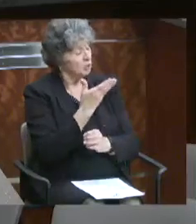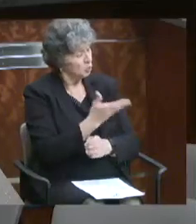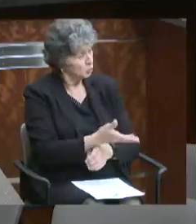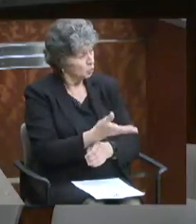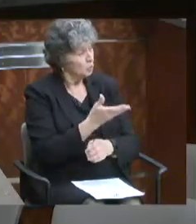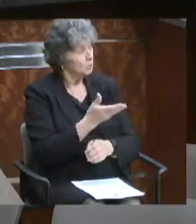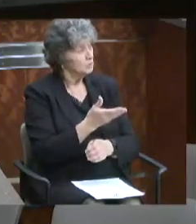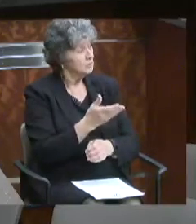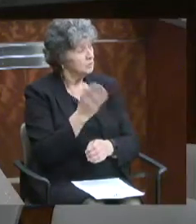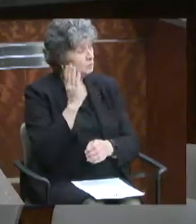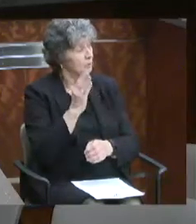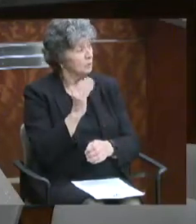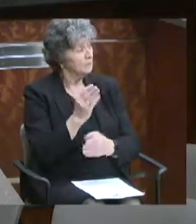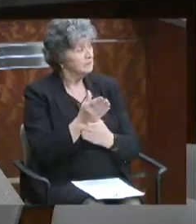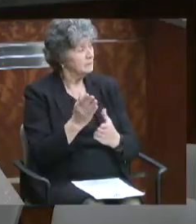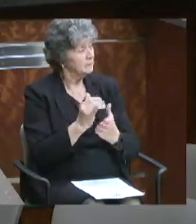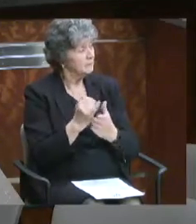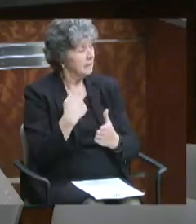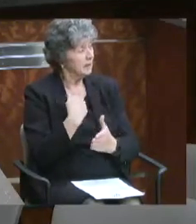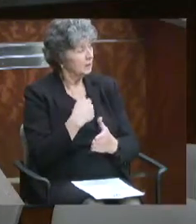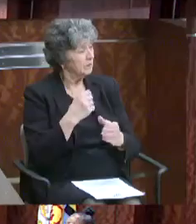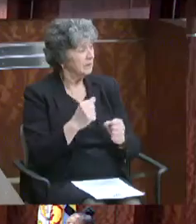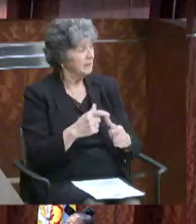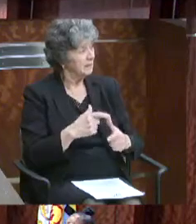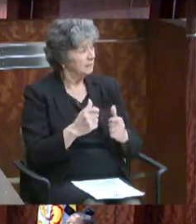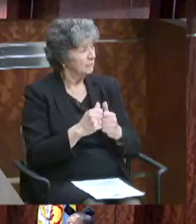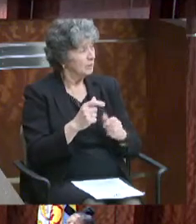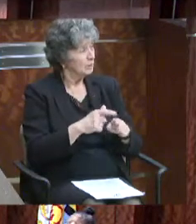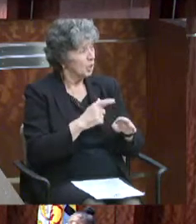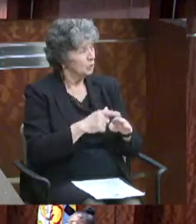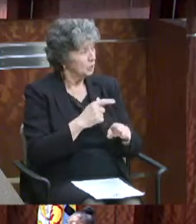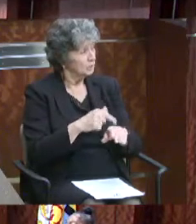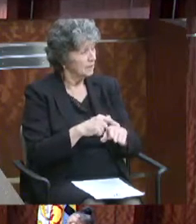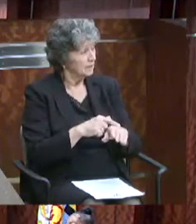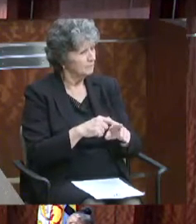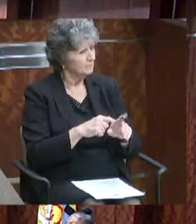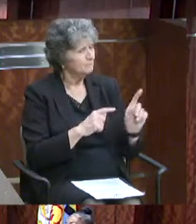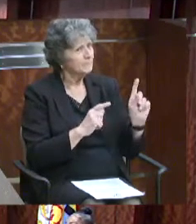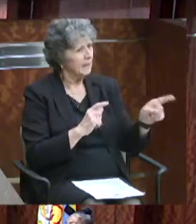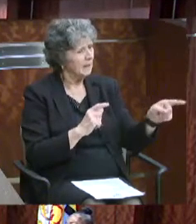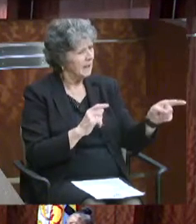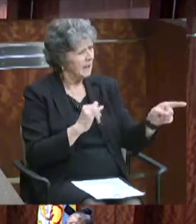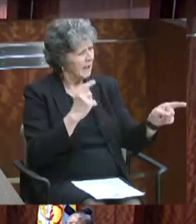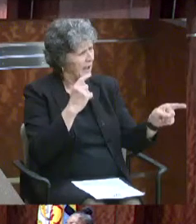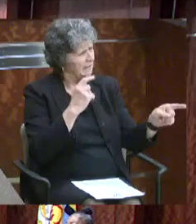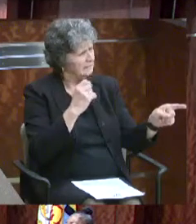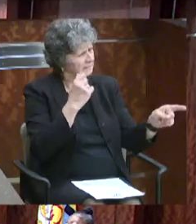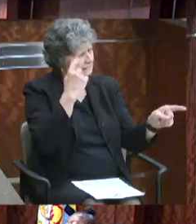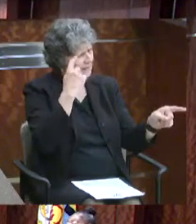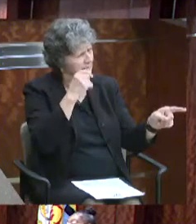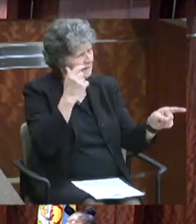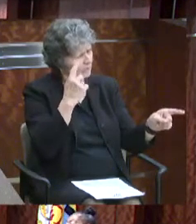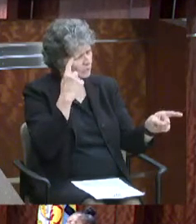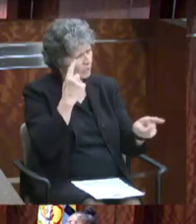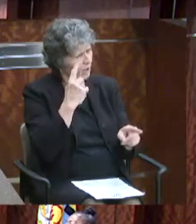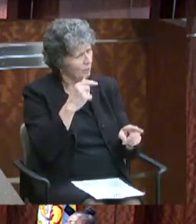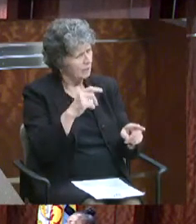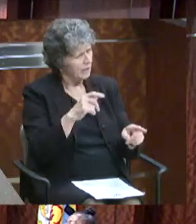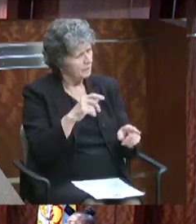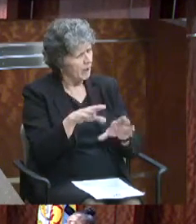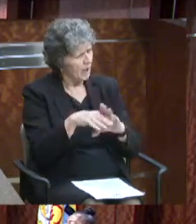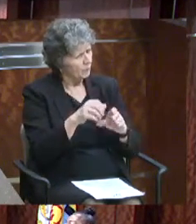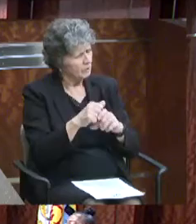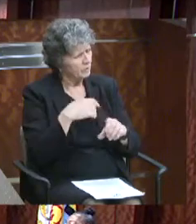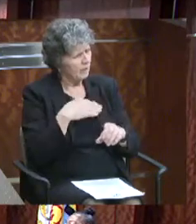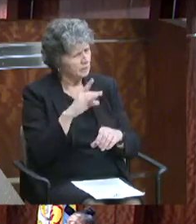that we can live with for a long, long time. I just had another thought. When I walk my dog, I have seen some